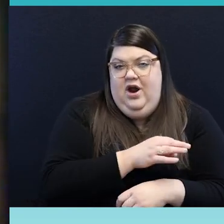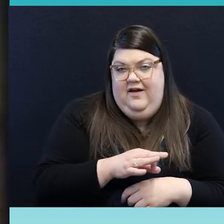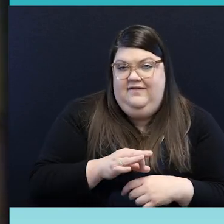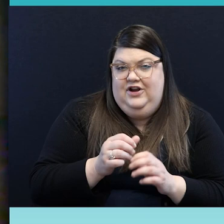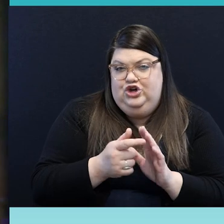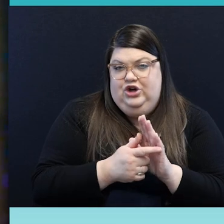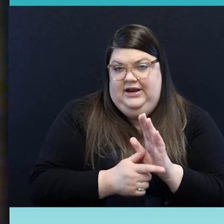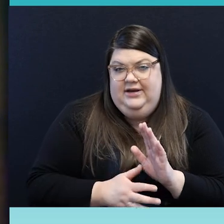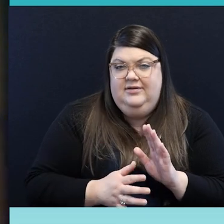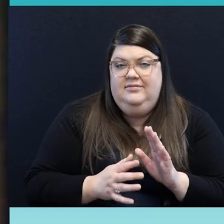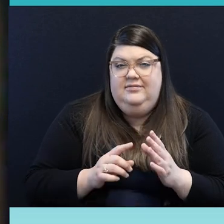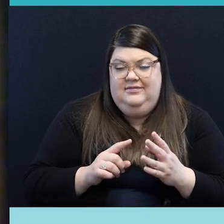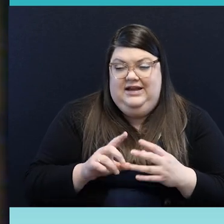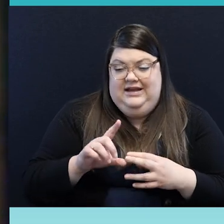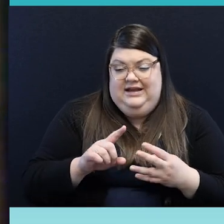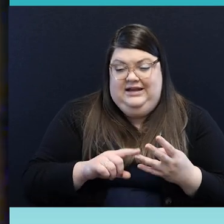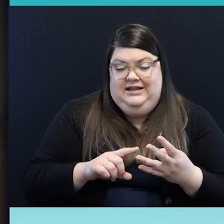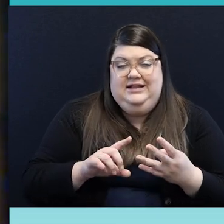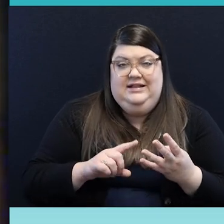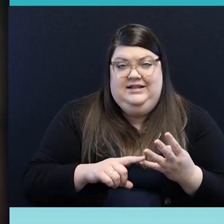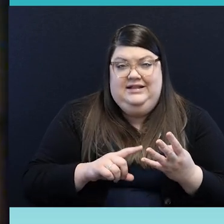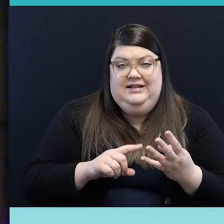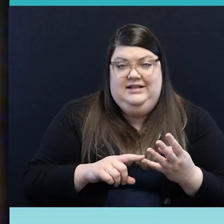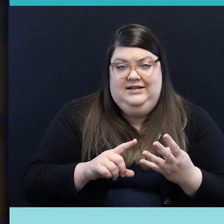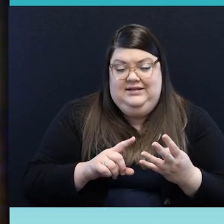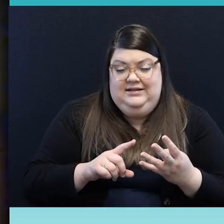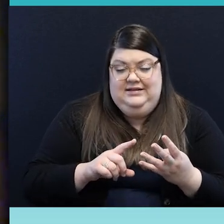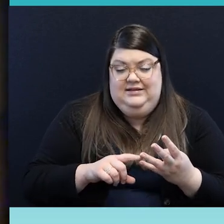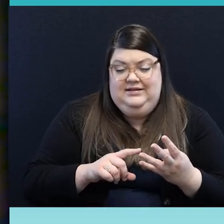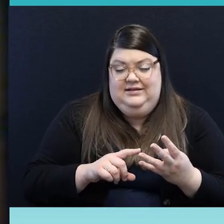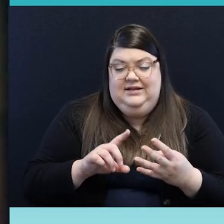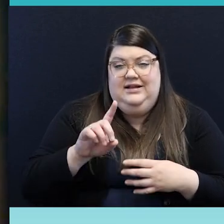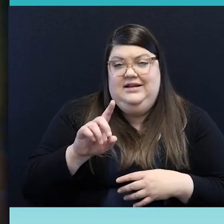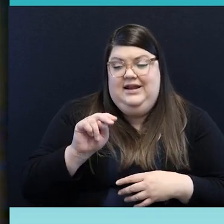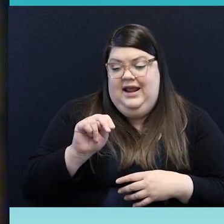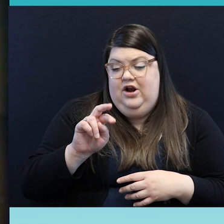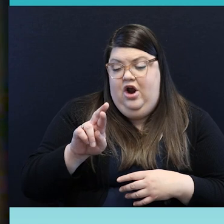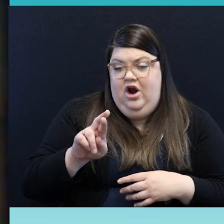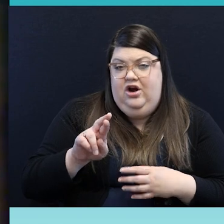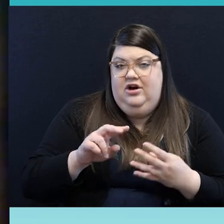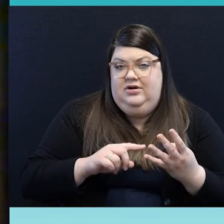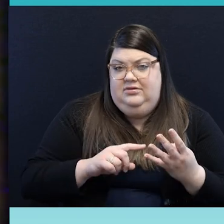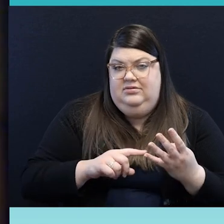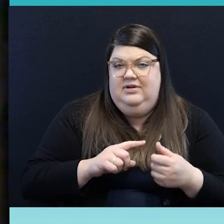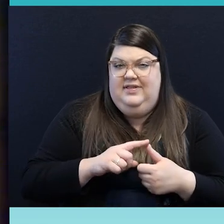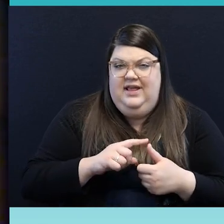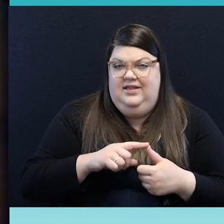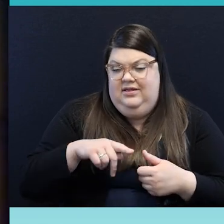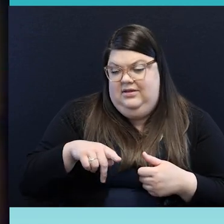attorney, the DNR, do not resuscitate, and then the POLST form, which is the